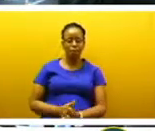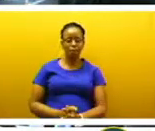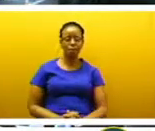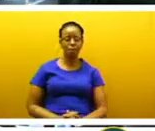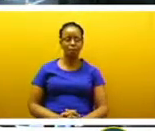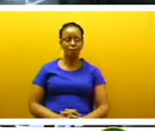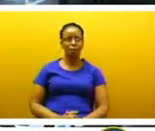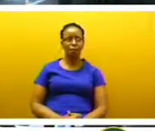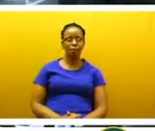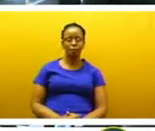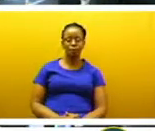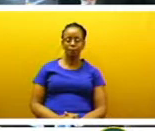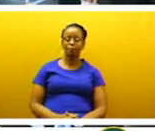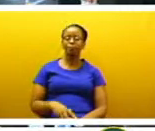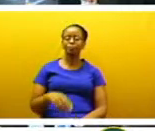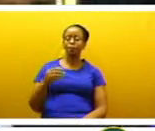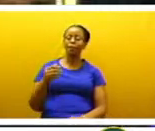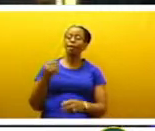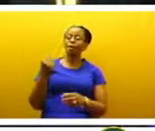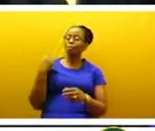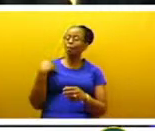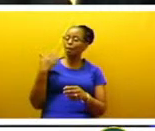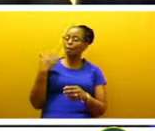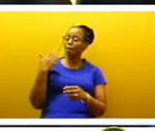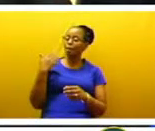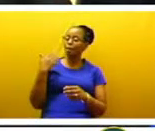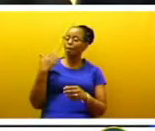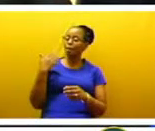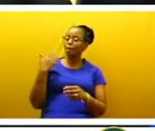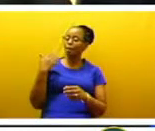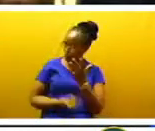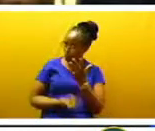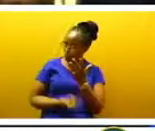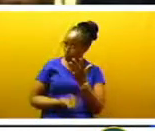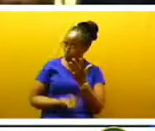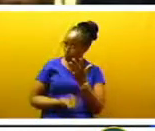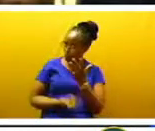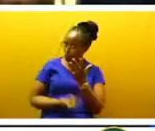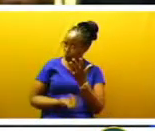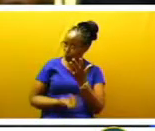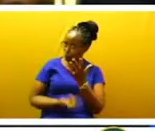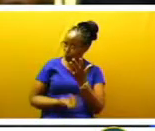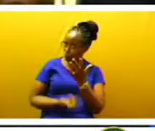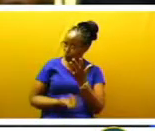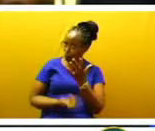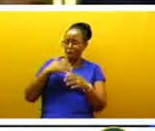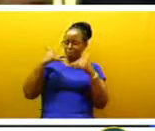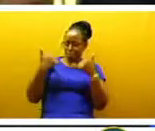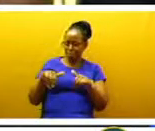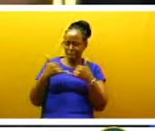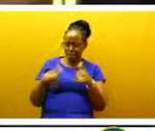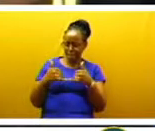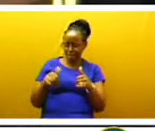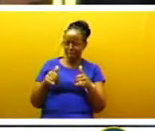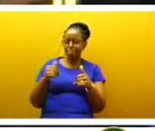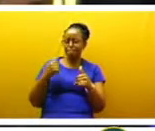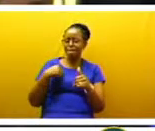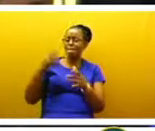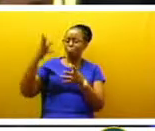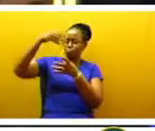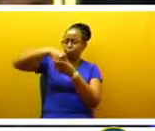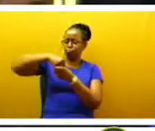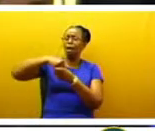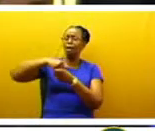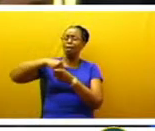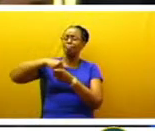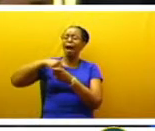Yes, I was saying I acted in every school play for 6 years. And when